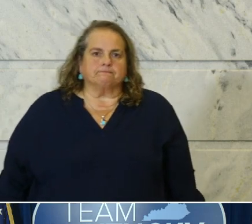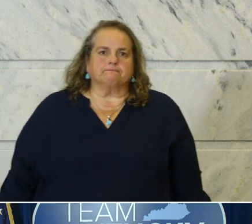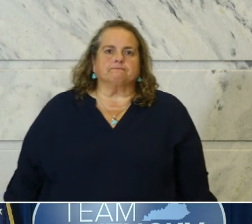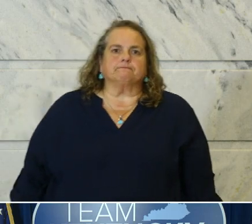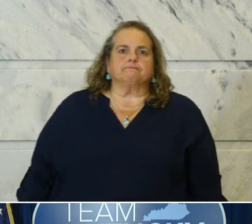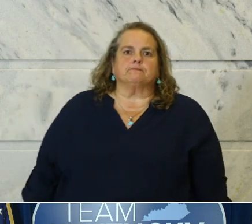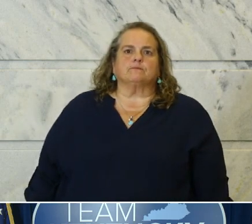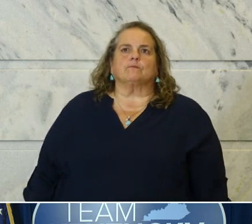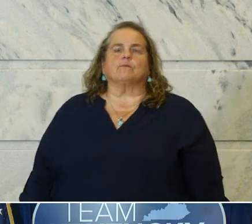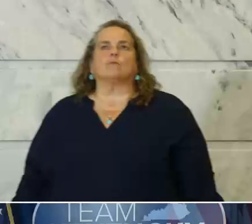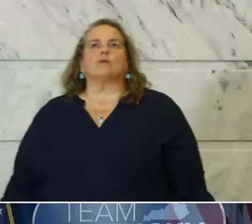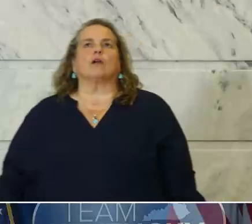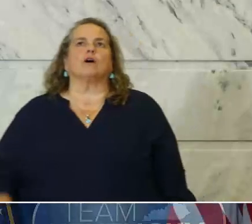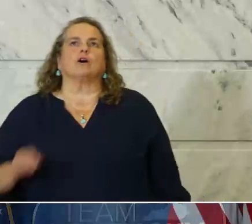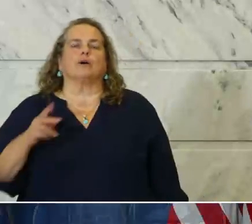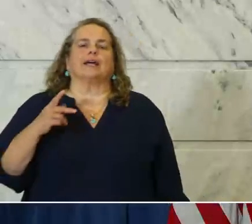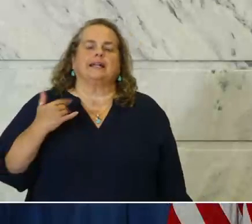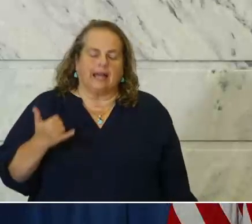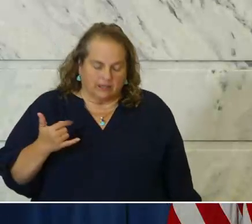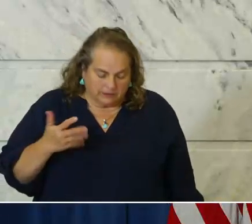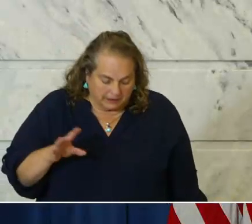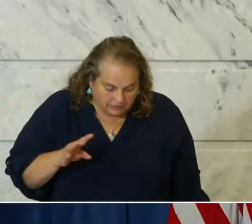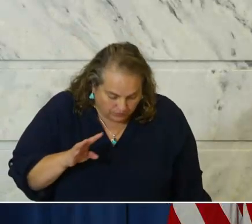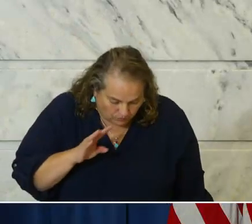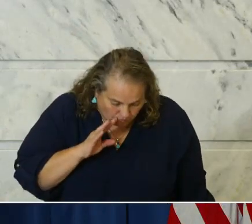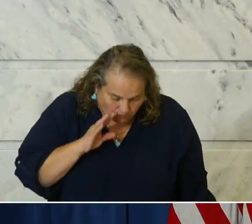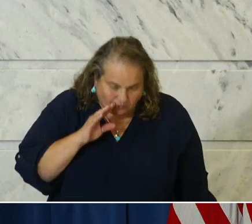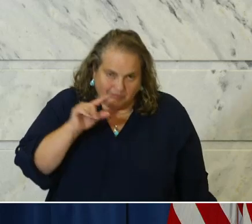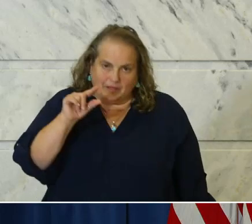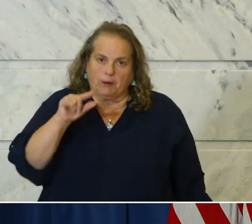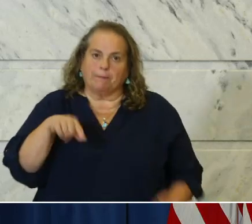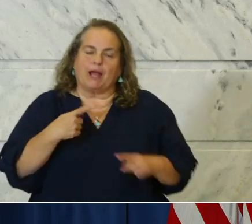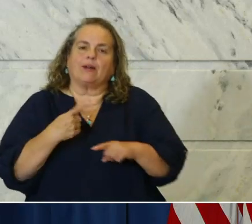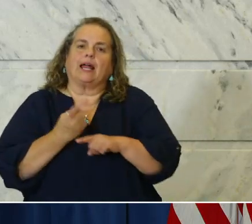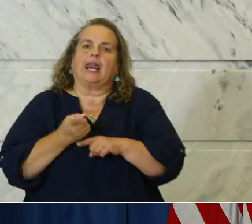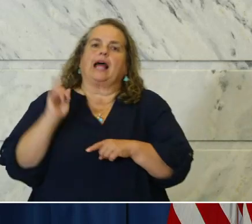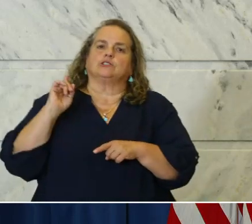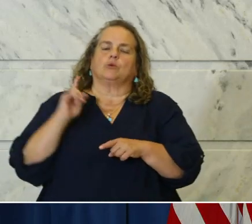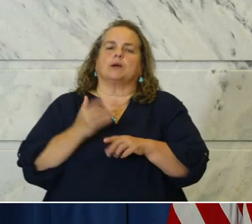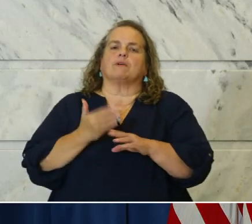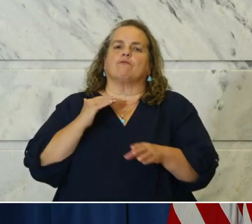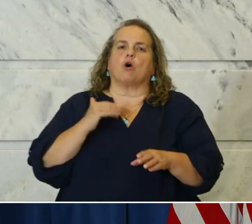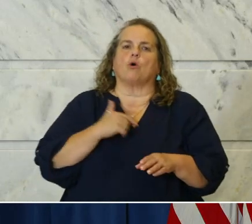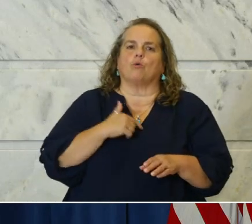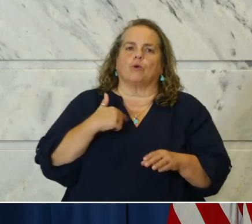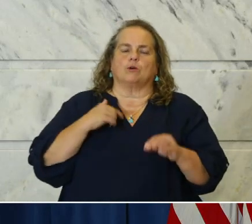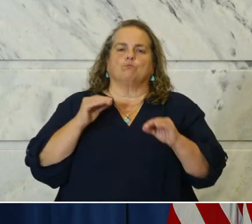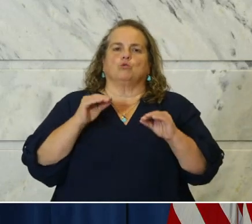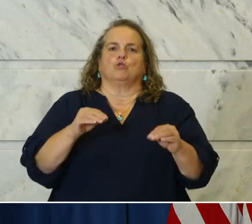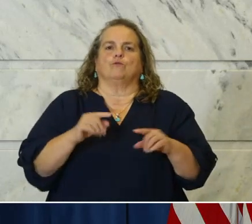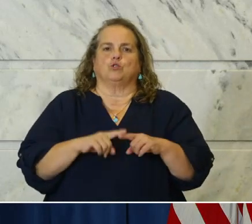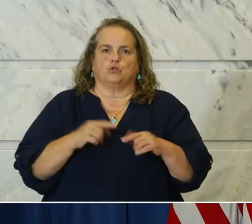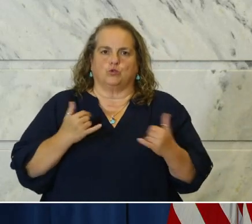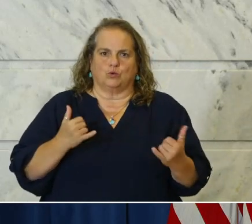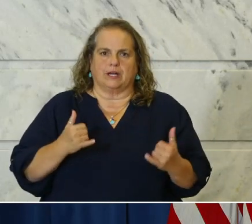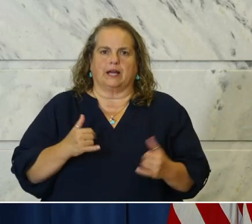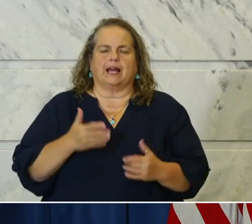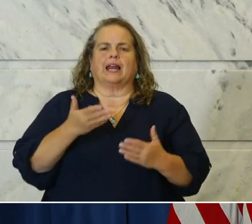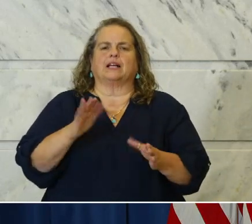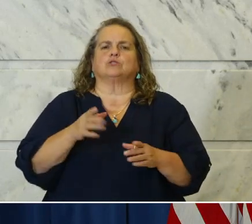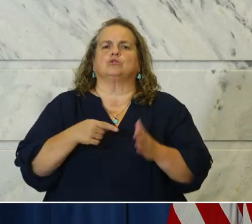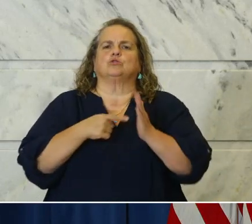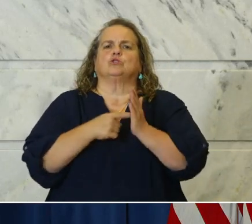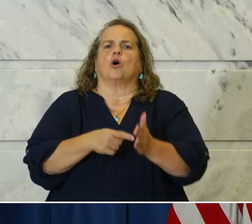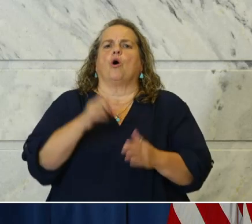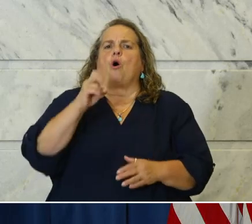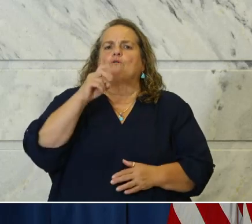All right, let's talk a little bit about last week before we move into today. Let's show the